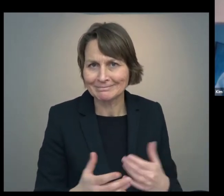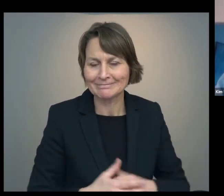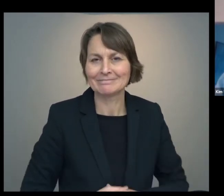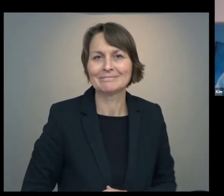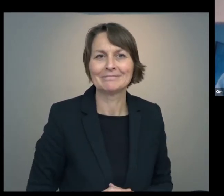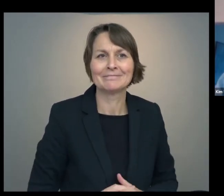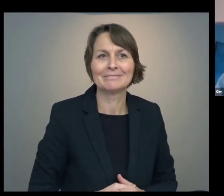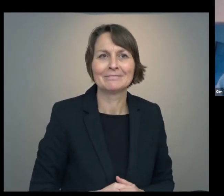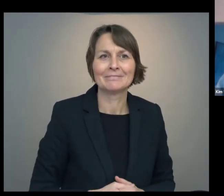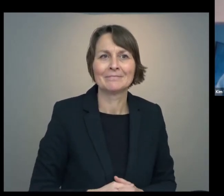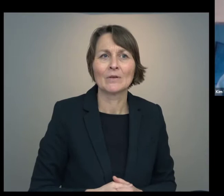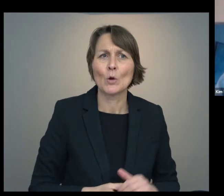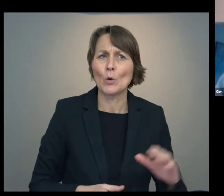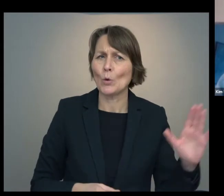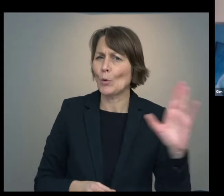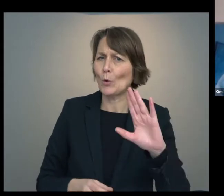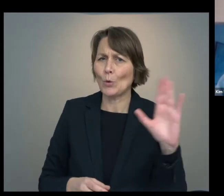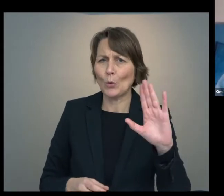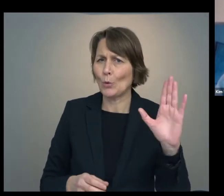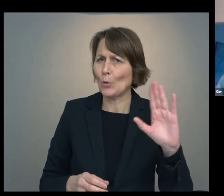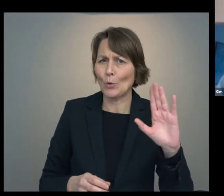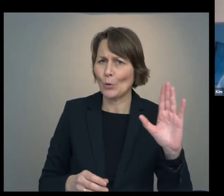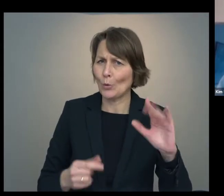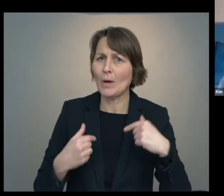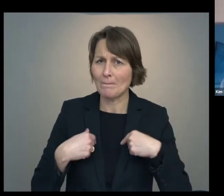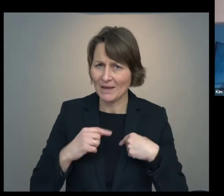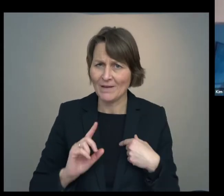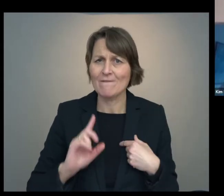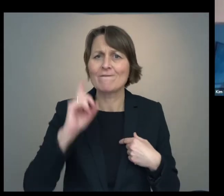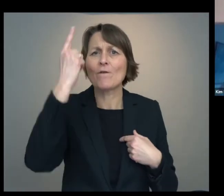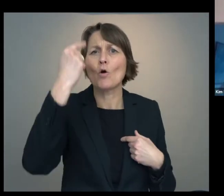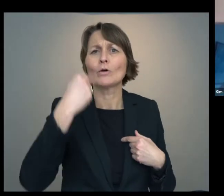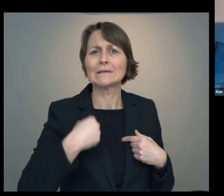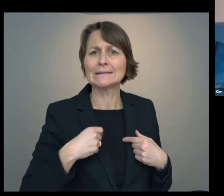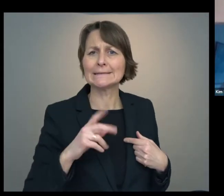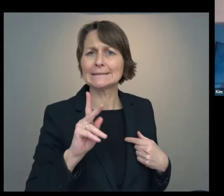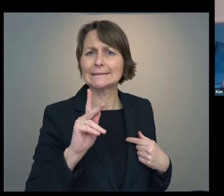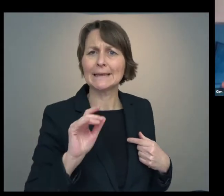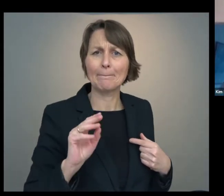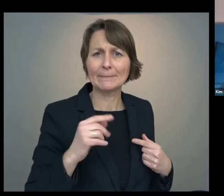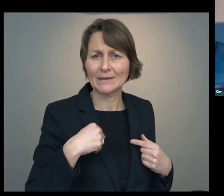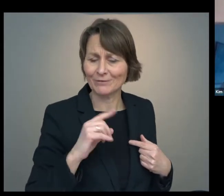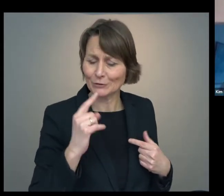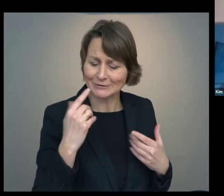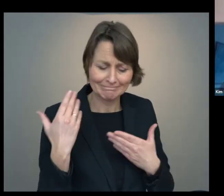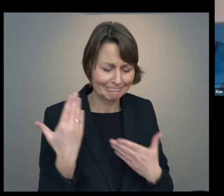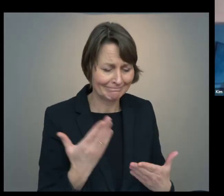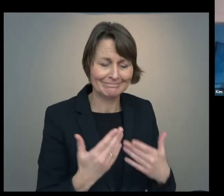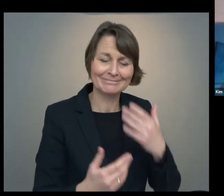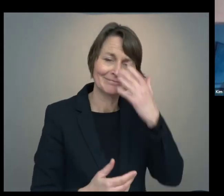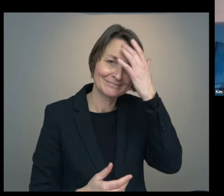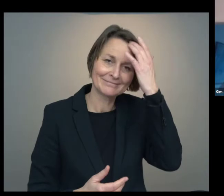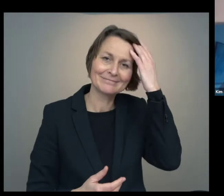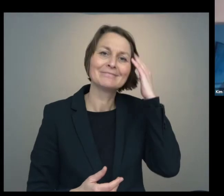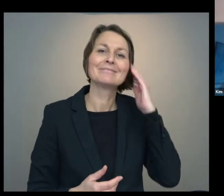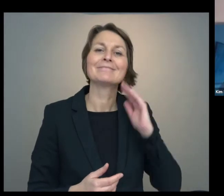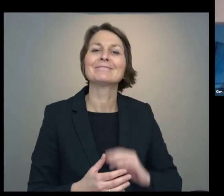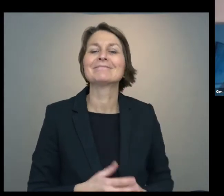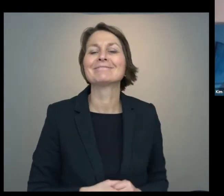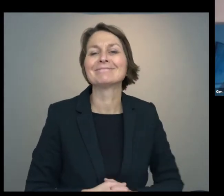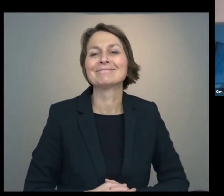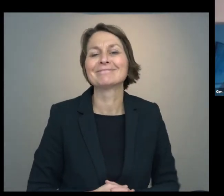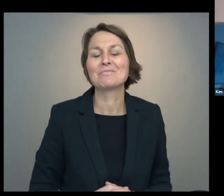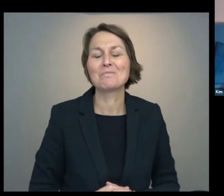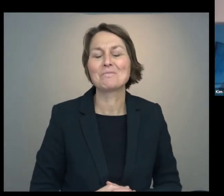know. Follow your schedule. But you're not allowed to wrap it up because I need to say something. That's your fault,